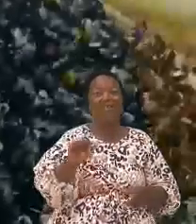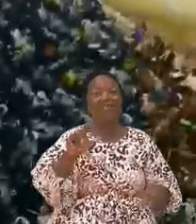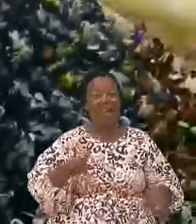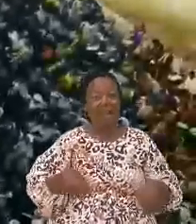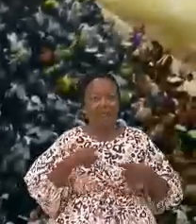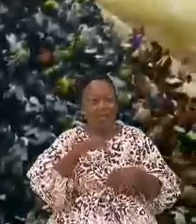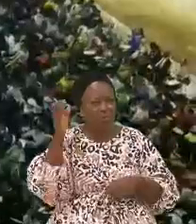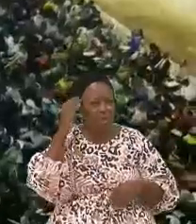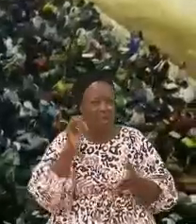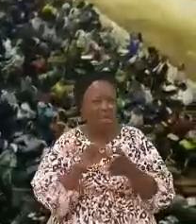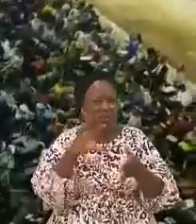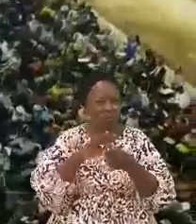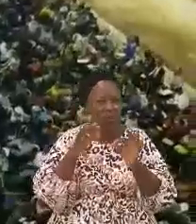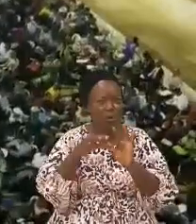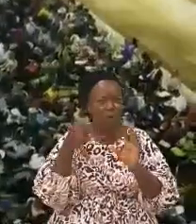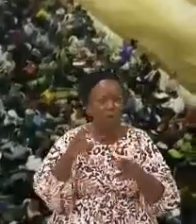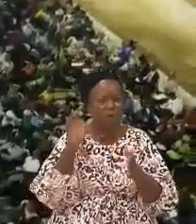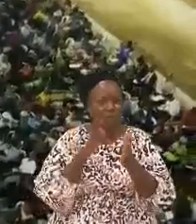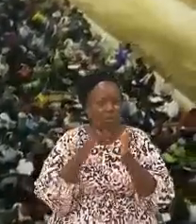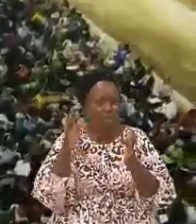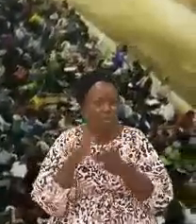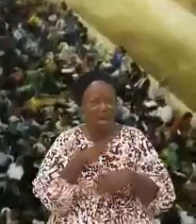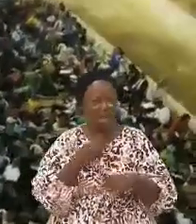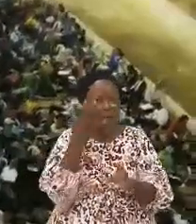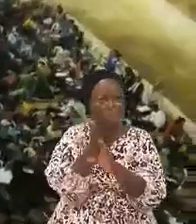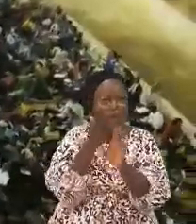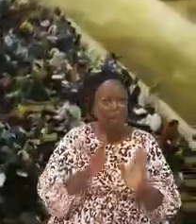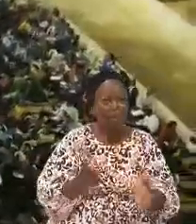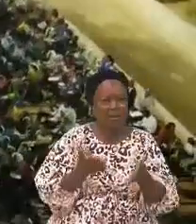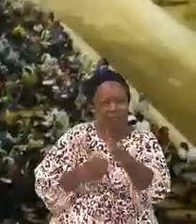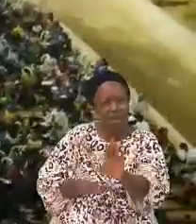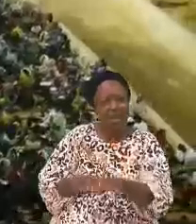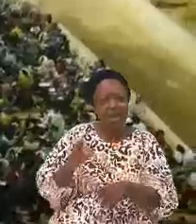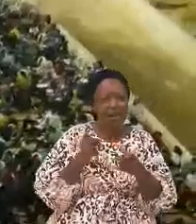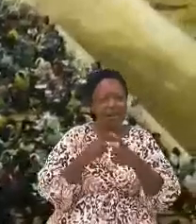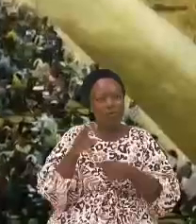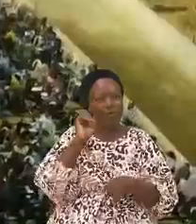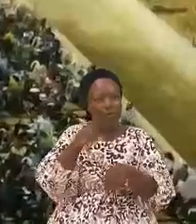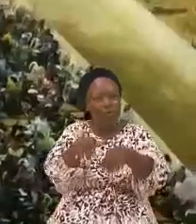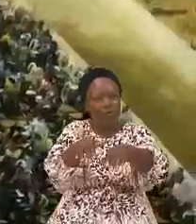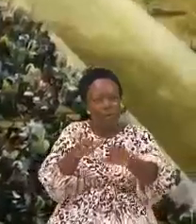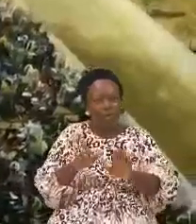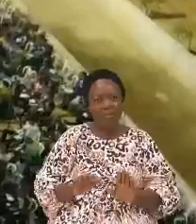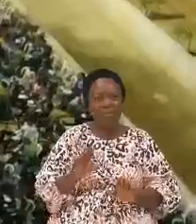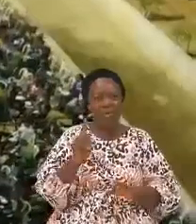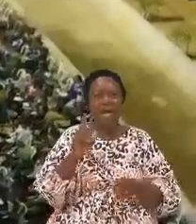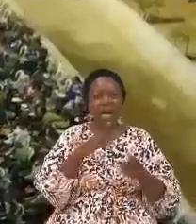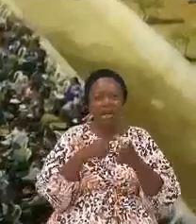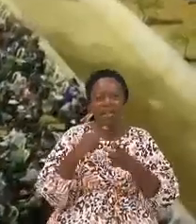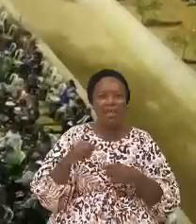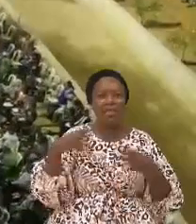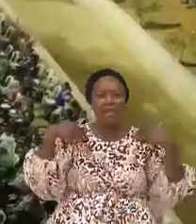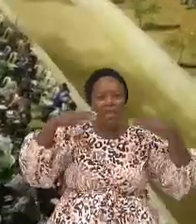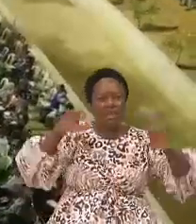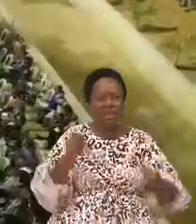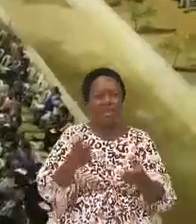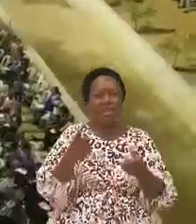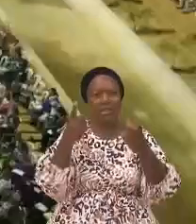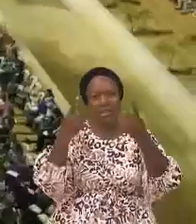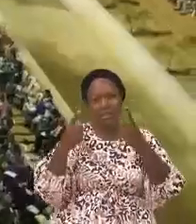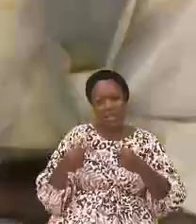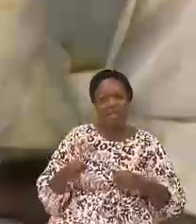And then everlasting life. Did you hear that story of Jesus and the beggar died and